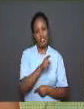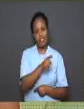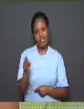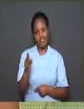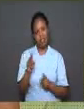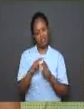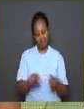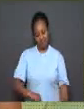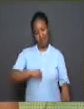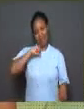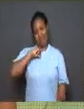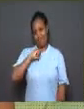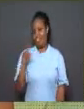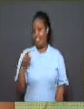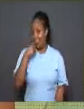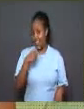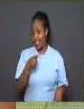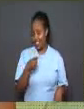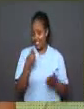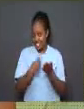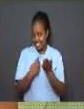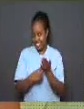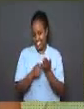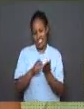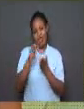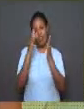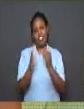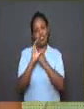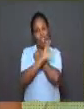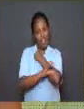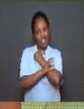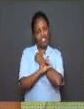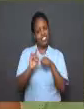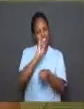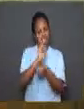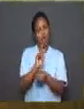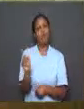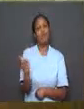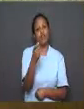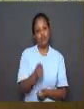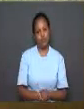are very proud to be citizens of this democratic nation.